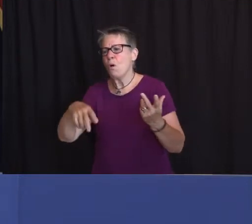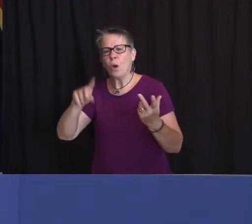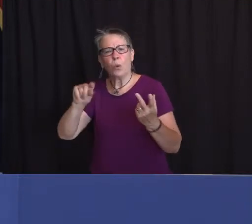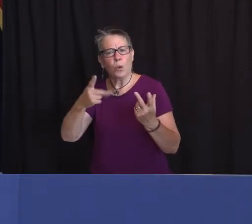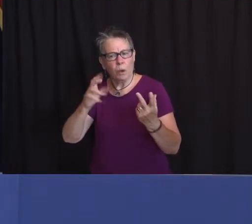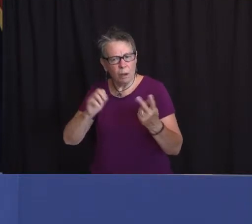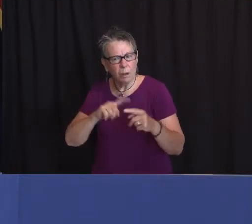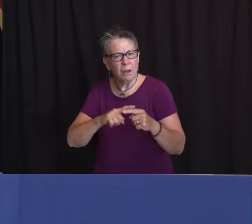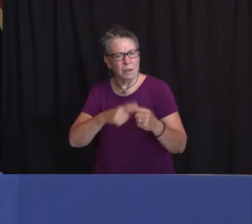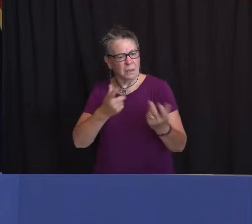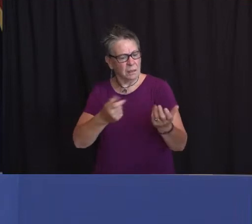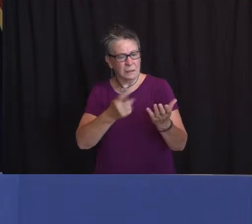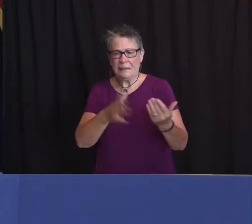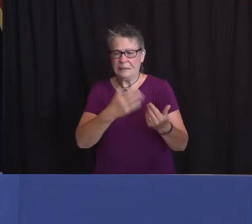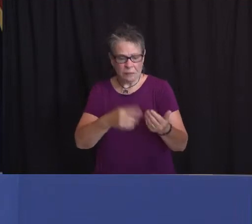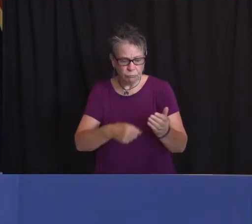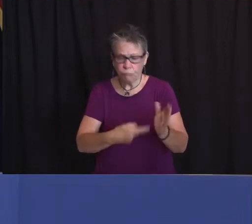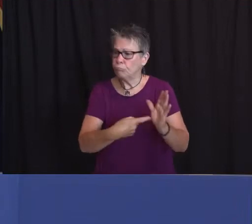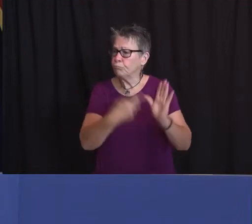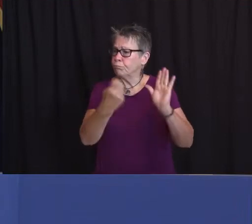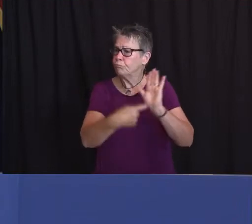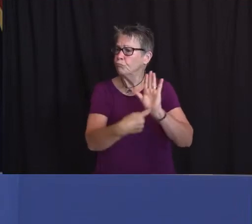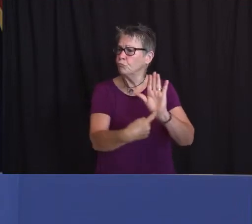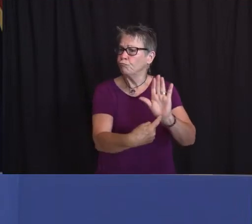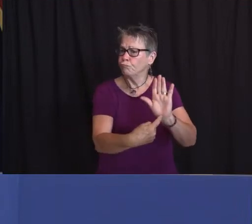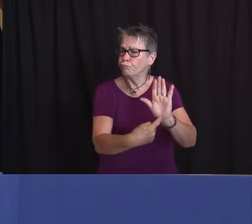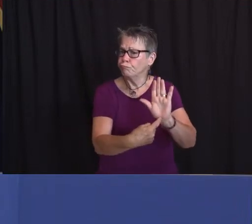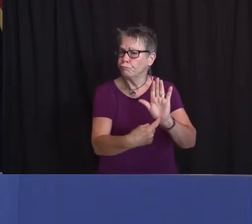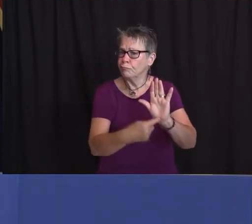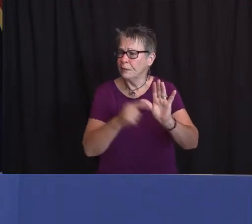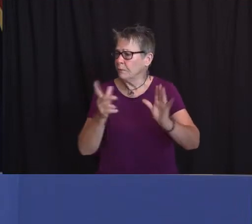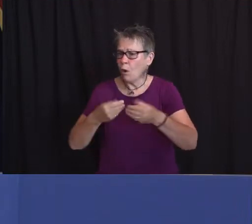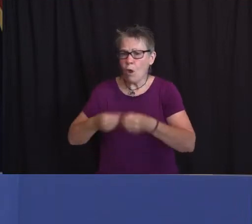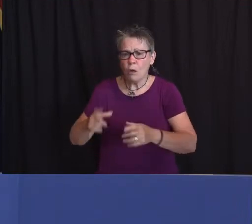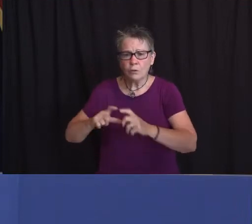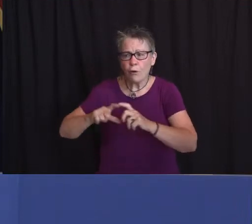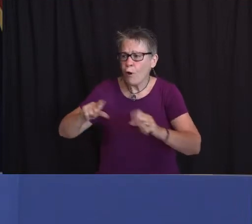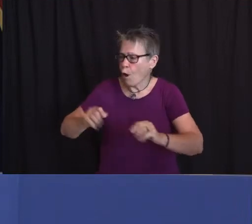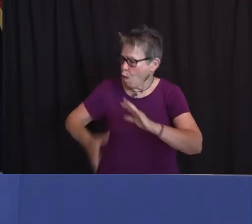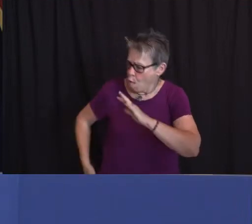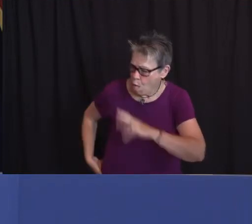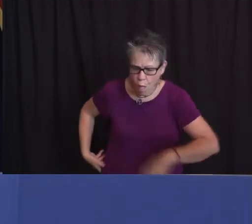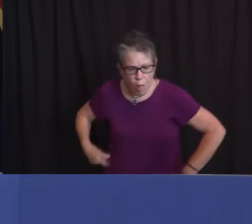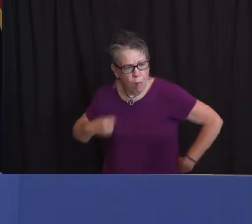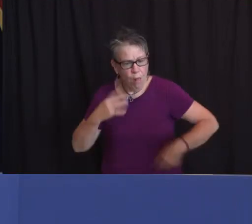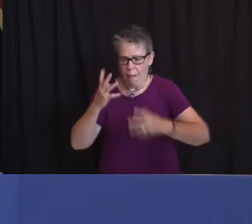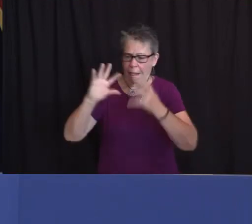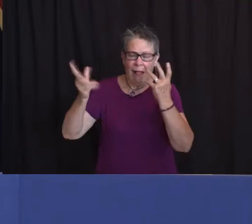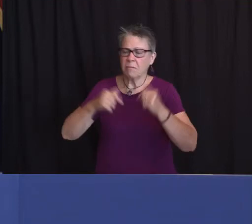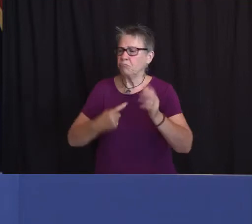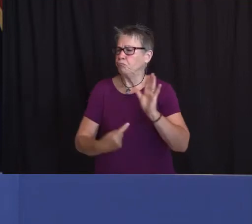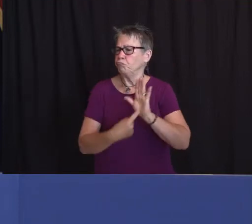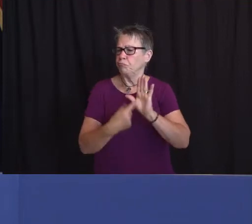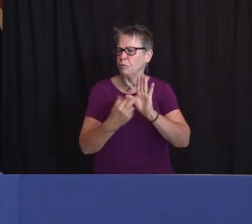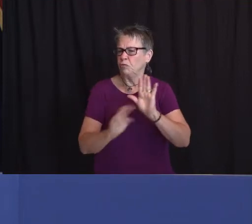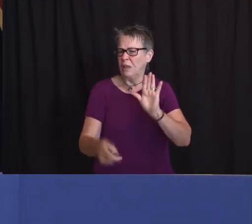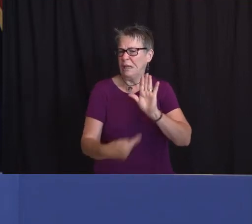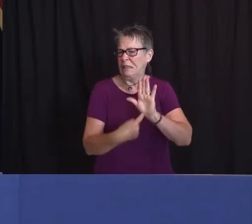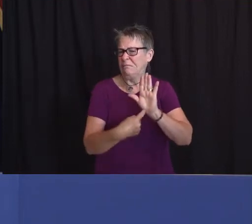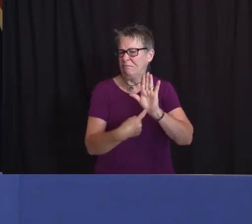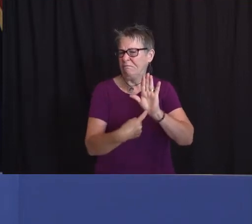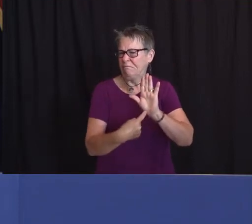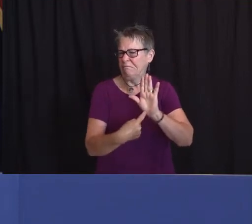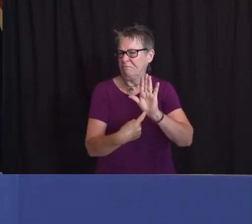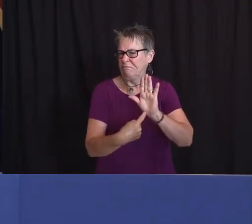their COVID-19 vaccination record using the app. The app will be helpful to those who perhaps have lost their vaccination card or